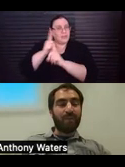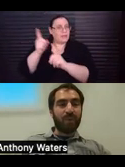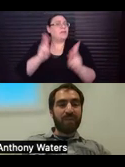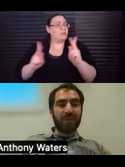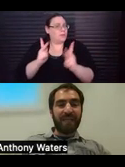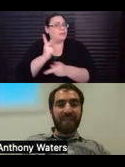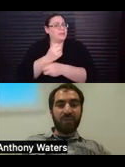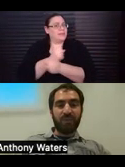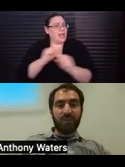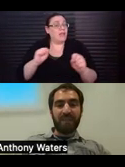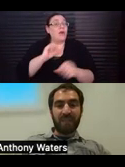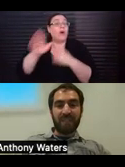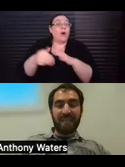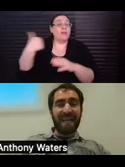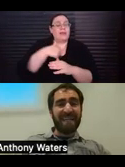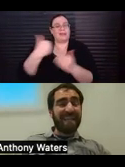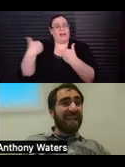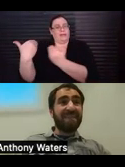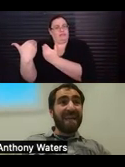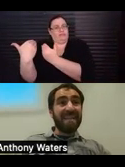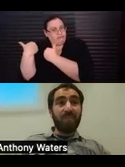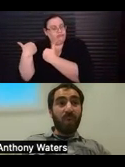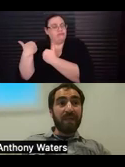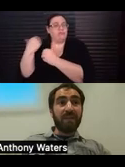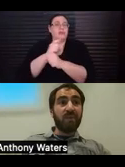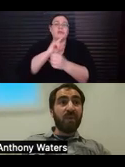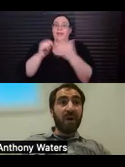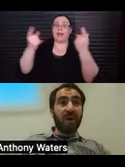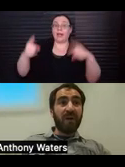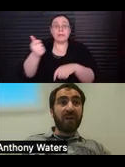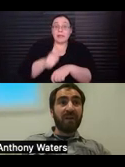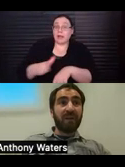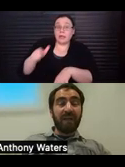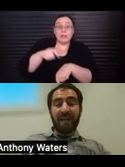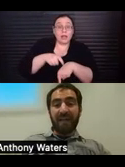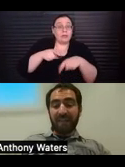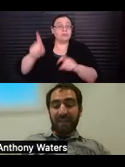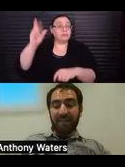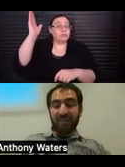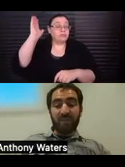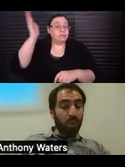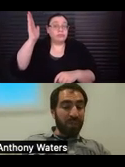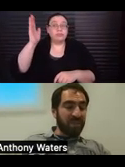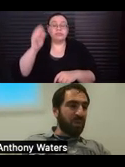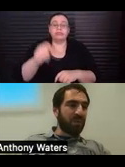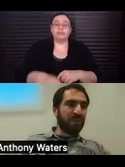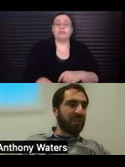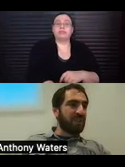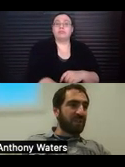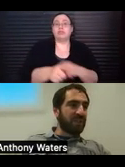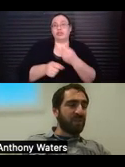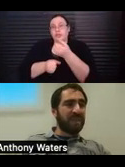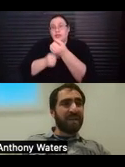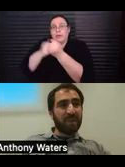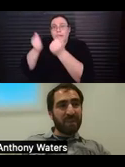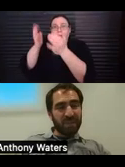have a role to play in doing just that. And if at any point you are supporting someone who you're